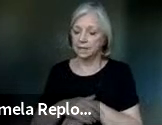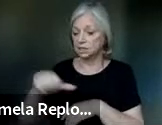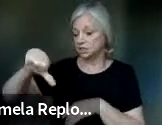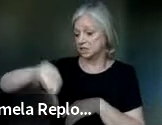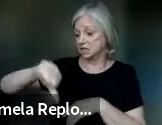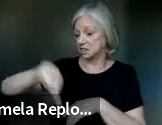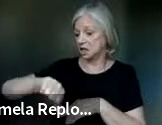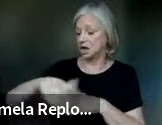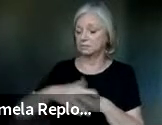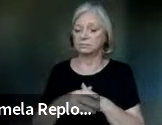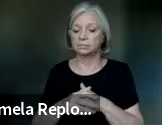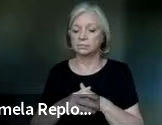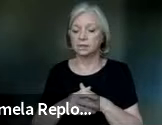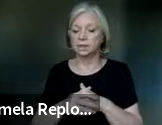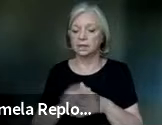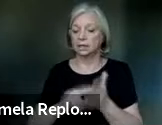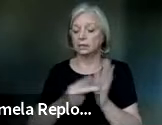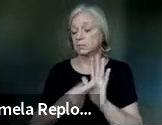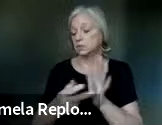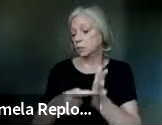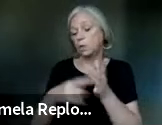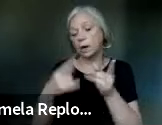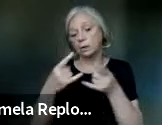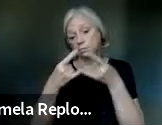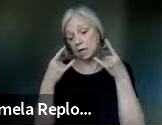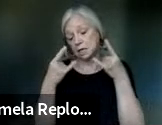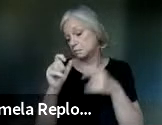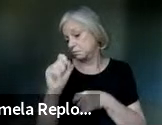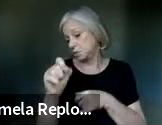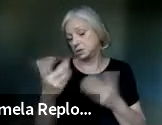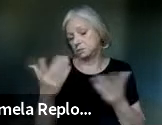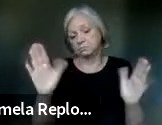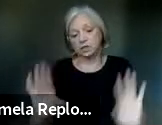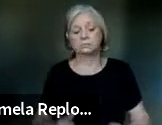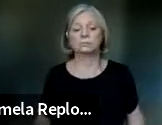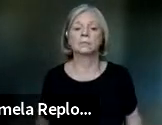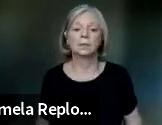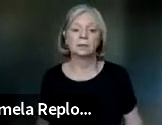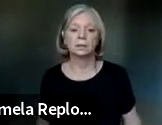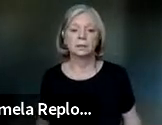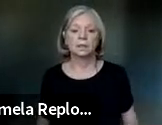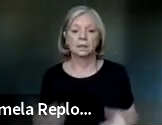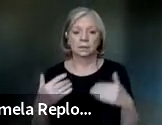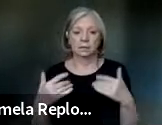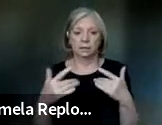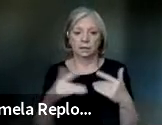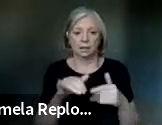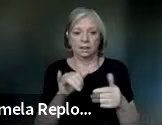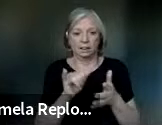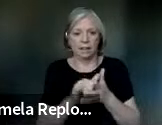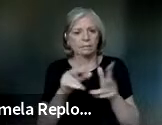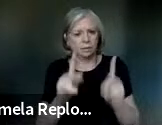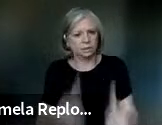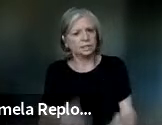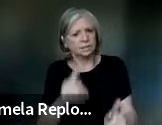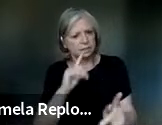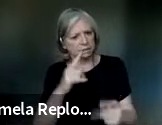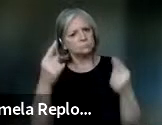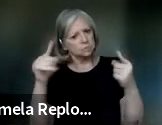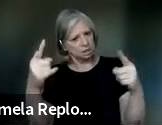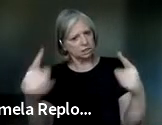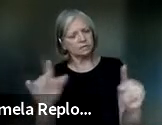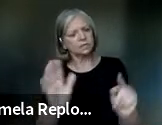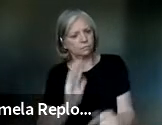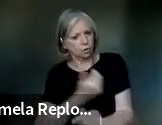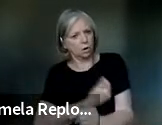state, you're being asked to wear a mask. And that individual claims that it's working out very well for their company. So just a point of